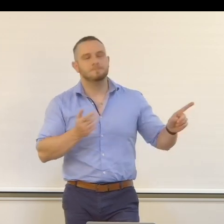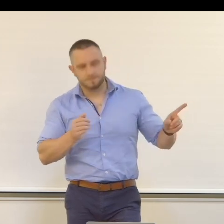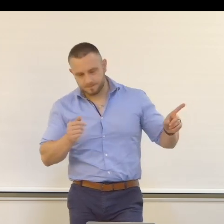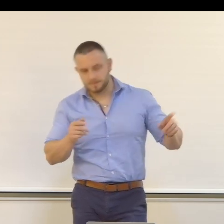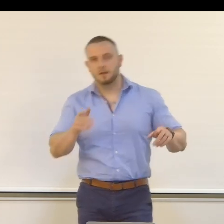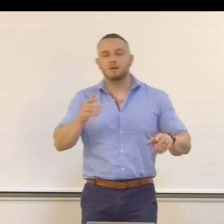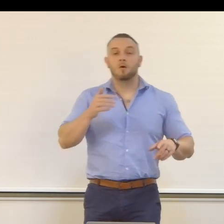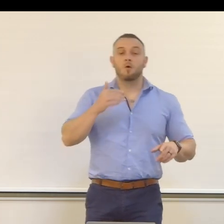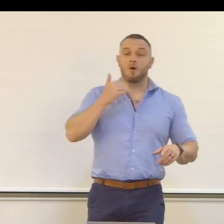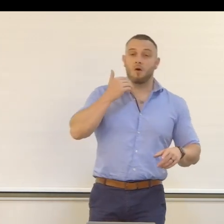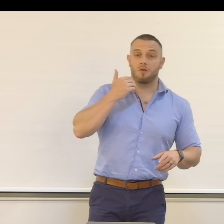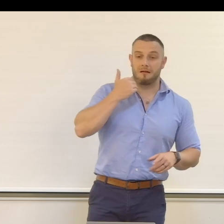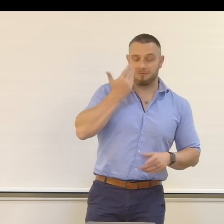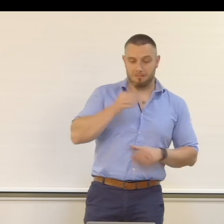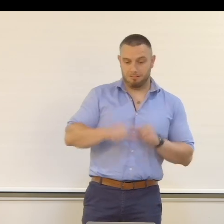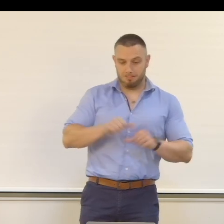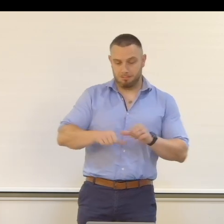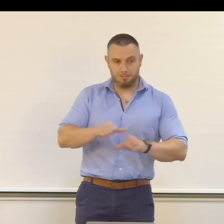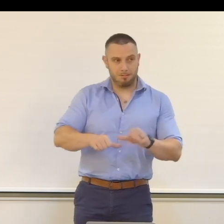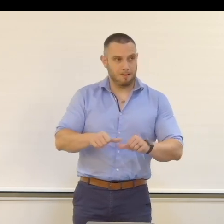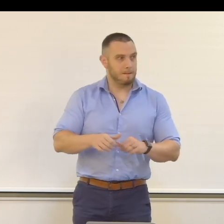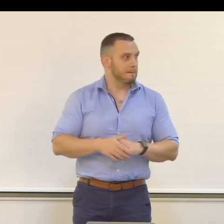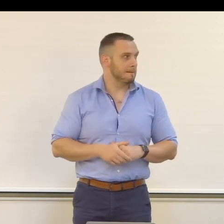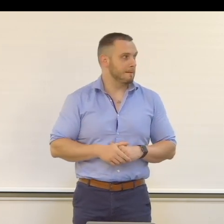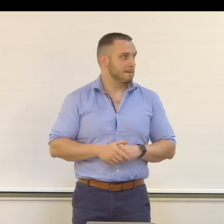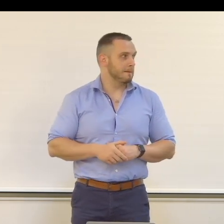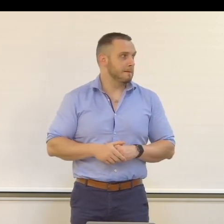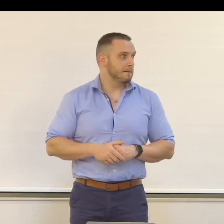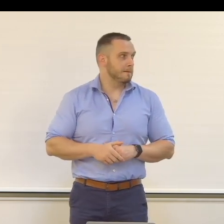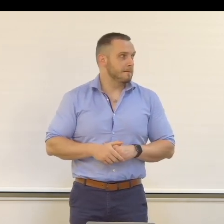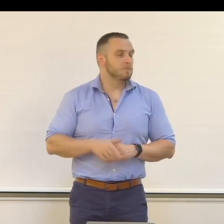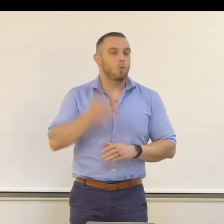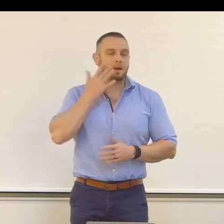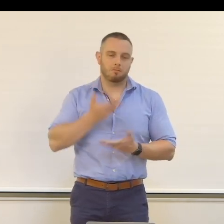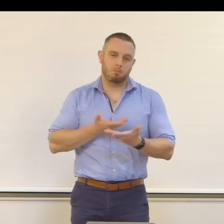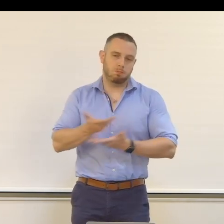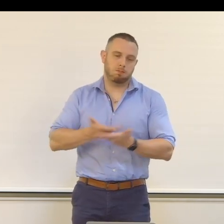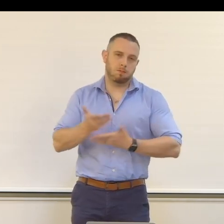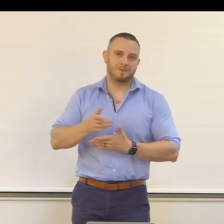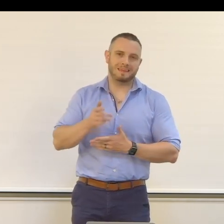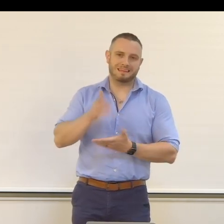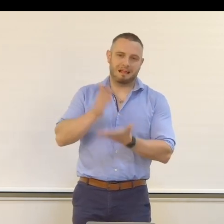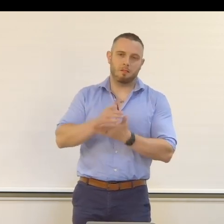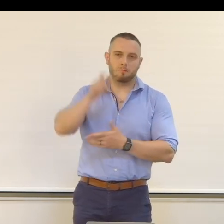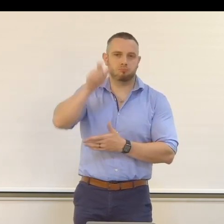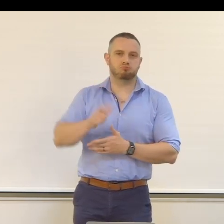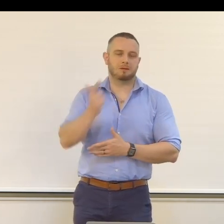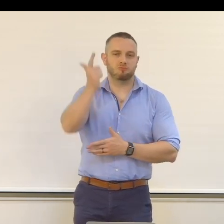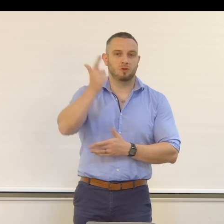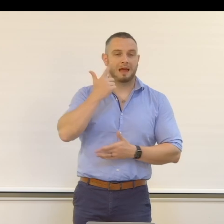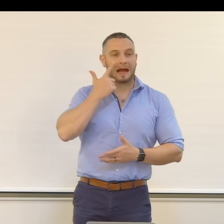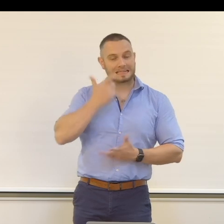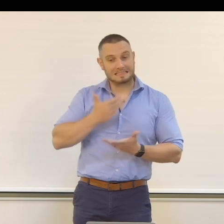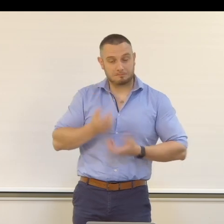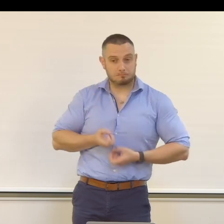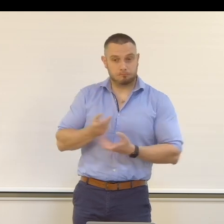On a day-to-day basis, so when I was doing crew support for the astronauts, I would use it a few times, comparing some of the experience I